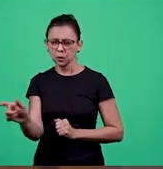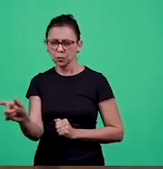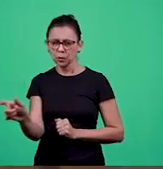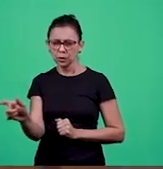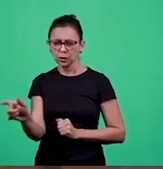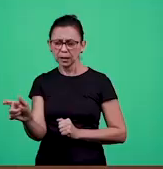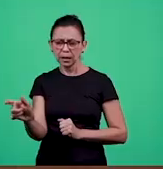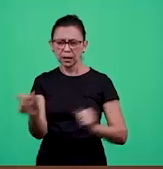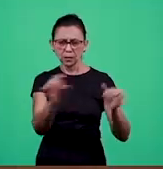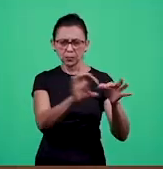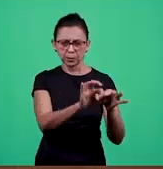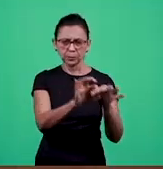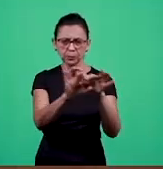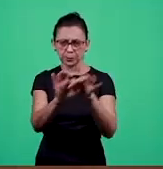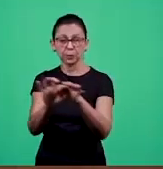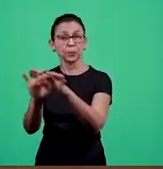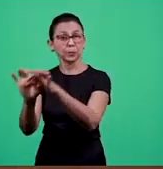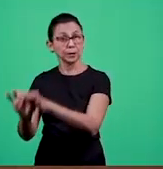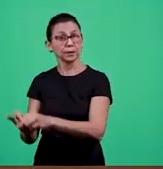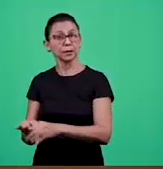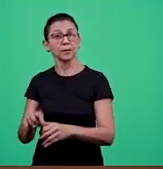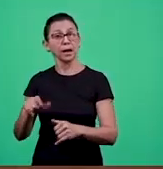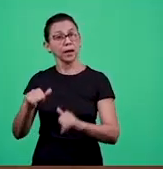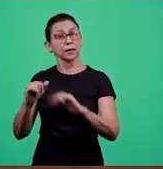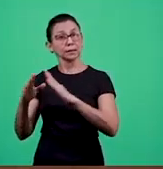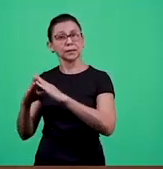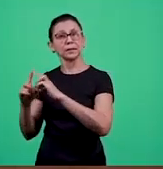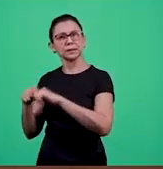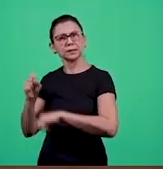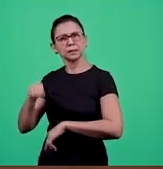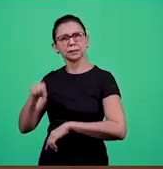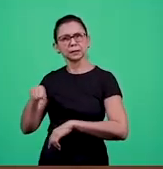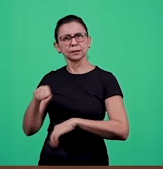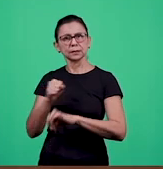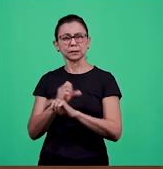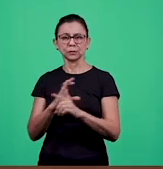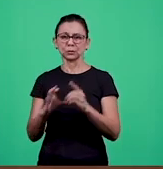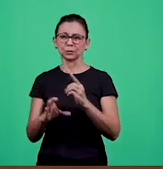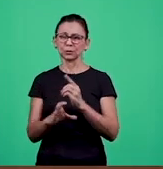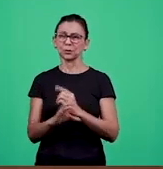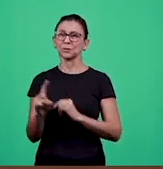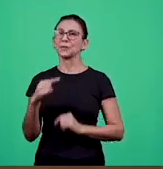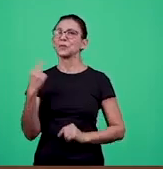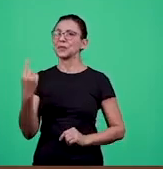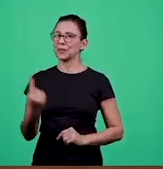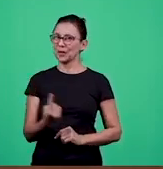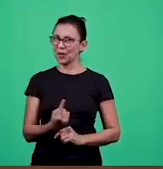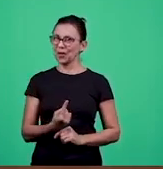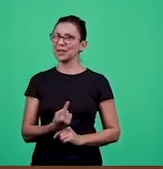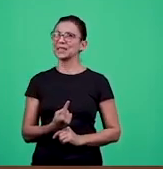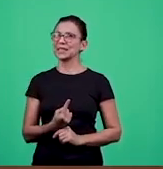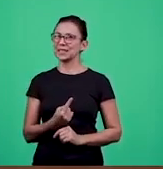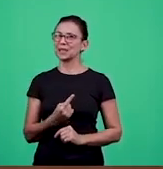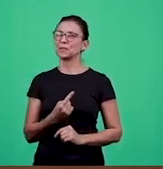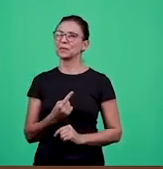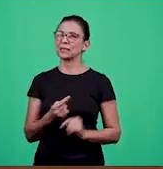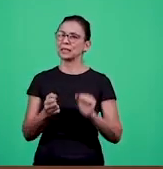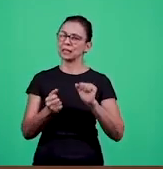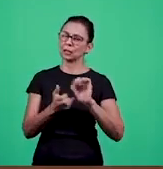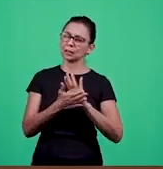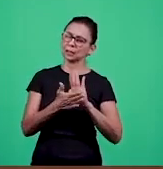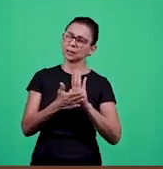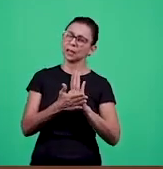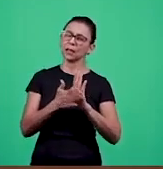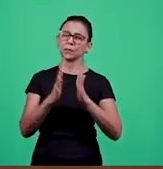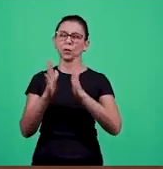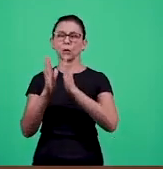And how is it? It's in church. We have fellowship in the church when we are in the service, when we participate of the